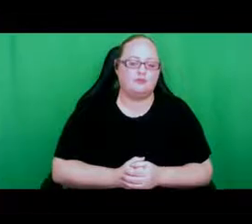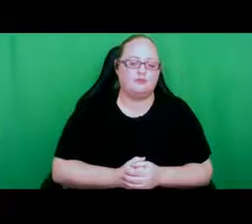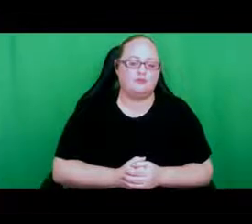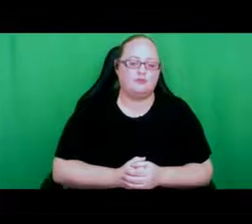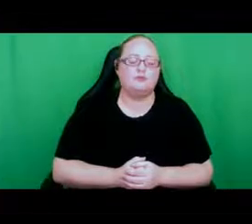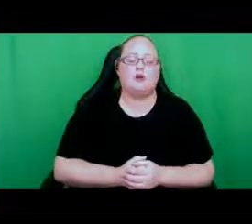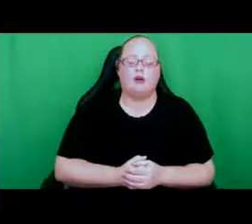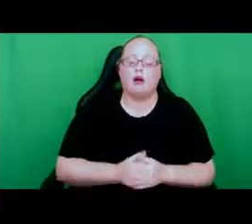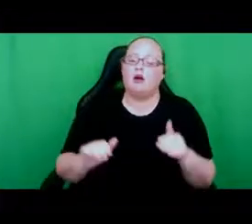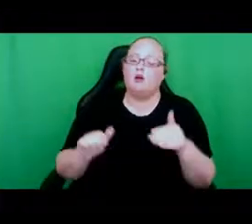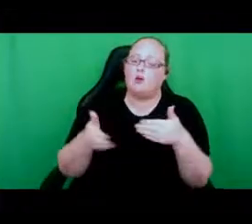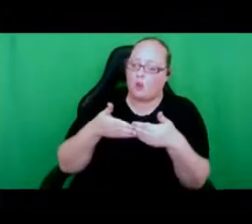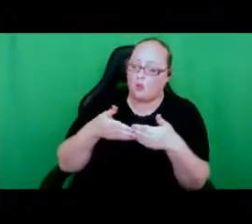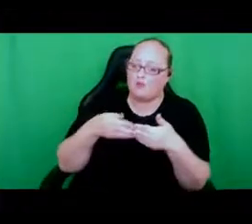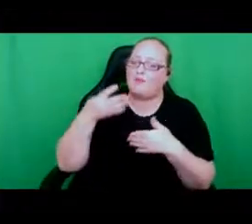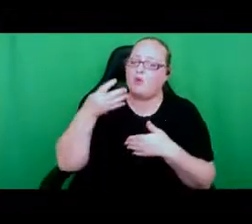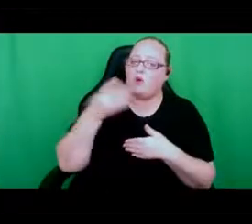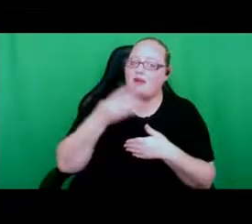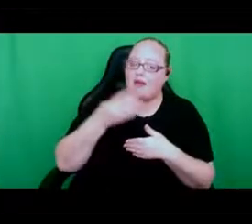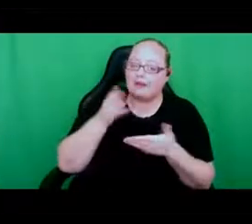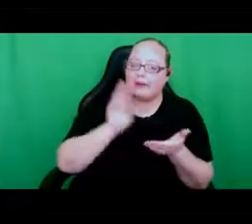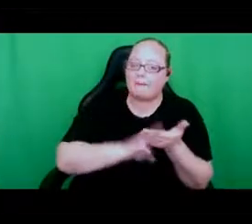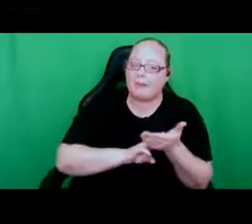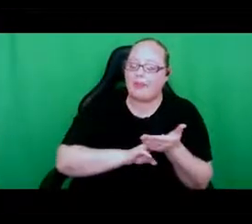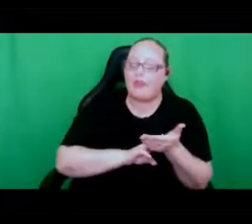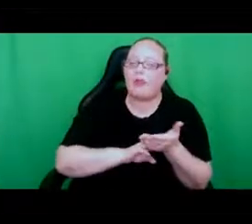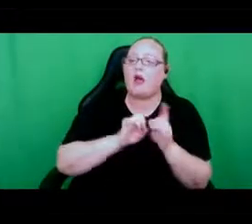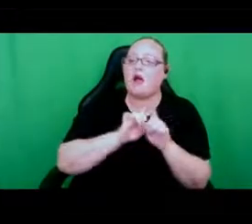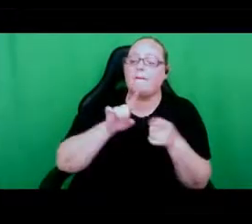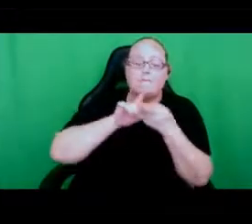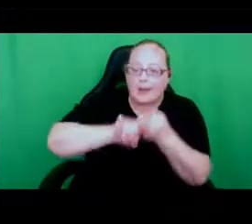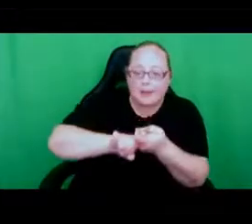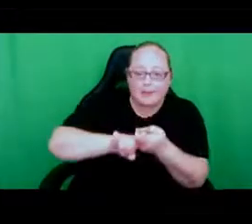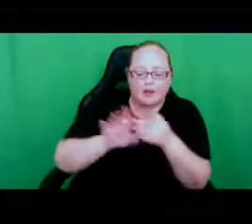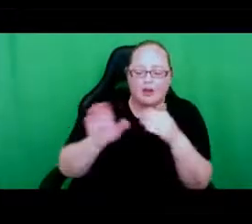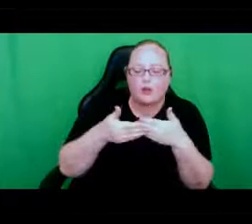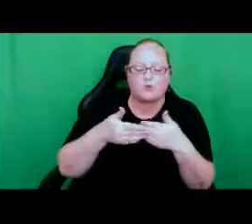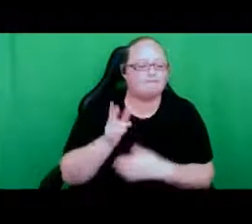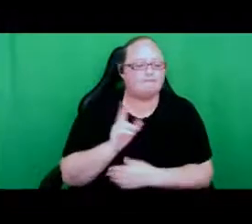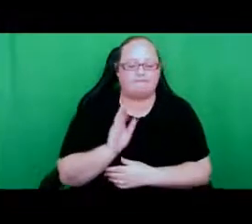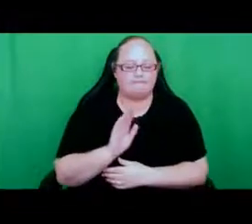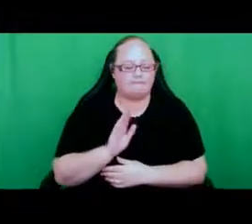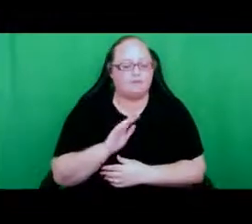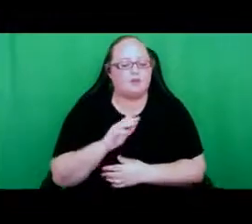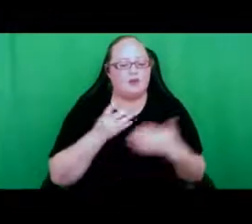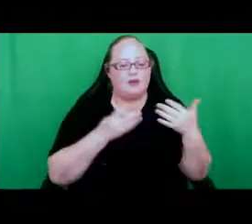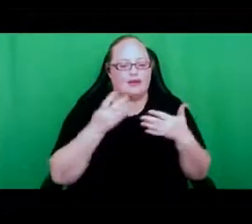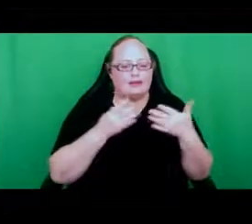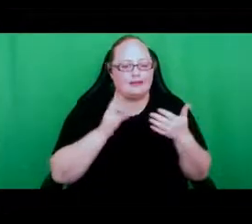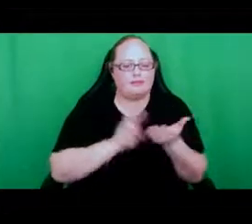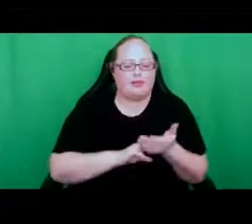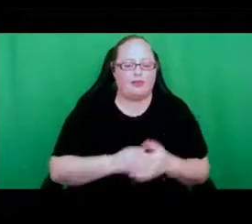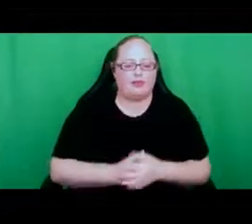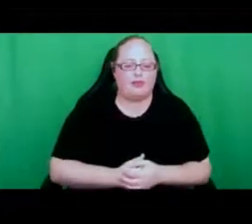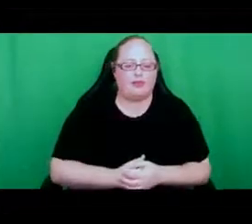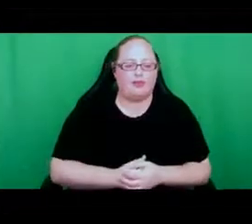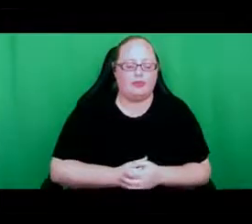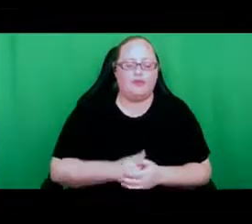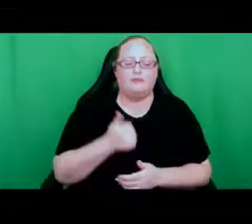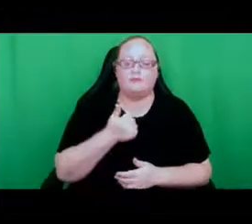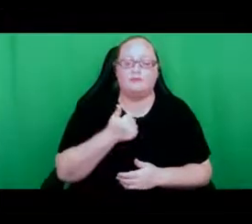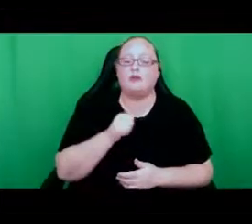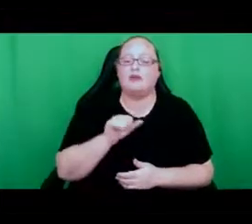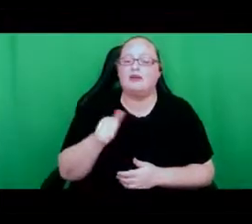for 19 months, but not permanently. No. Okay, thank you. Gareth, another question from you, again, quite a